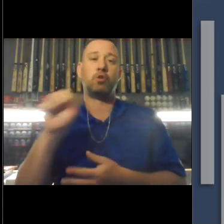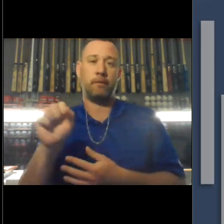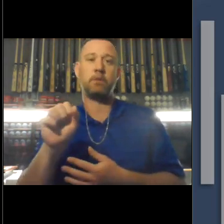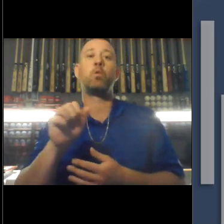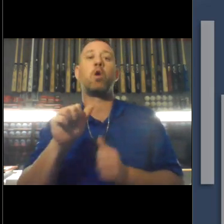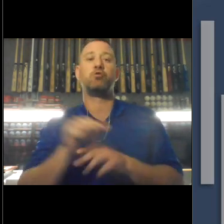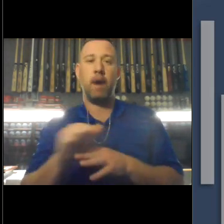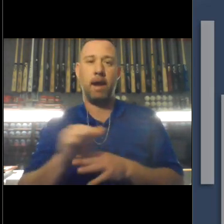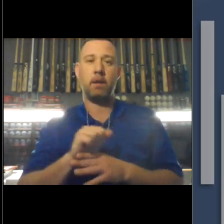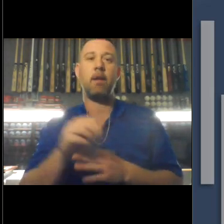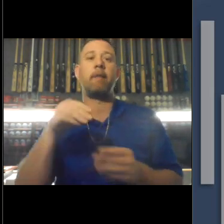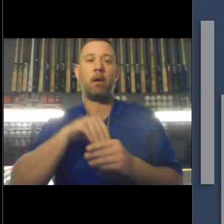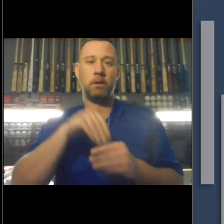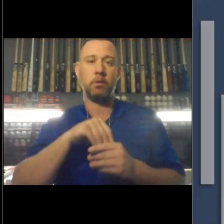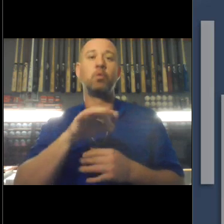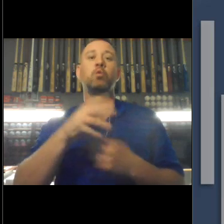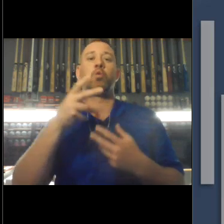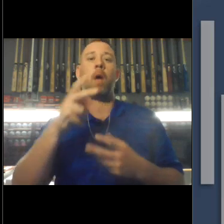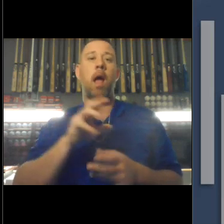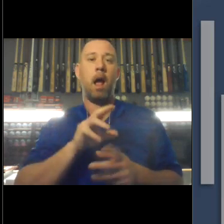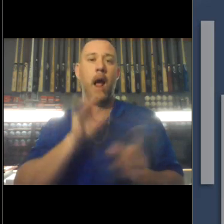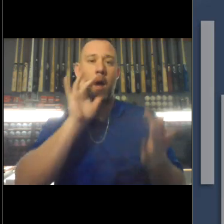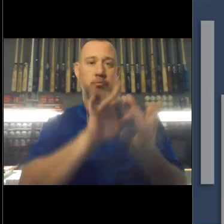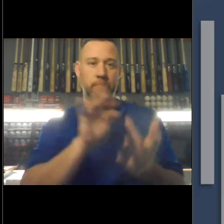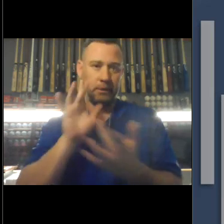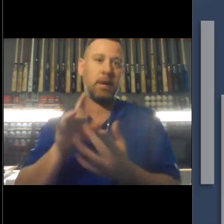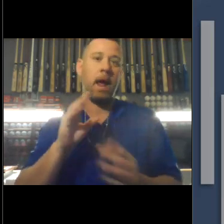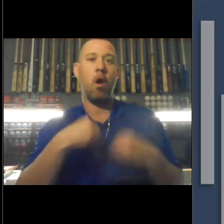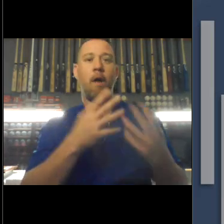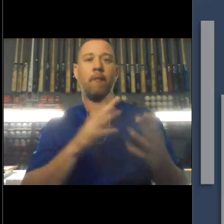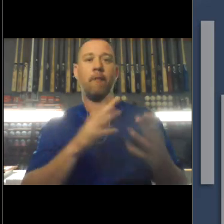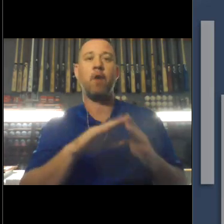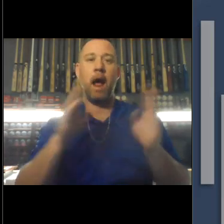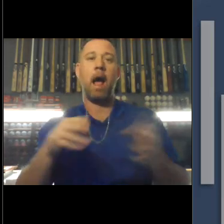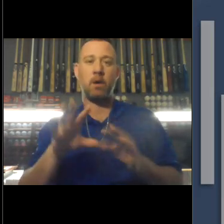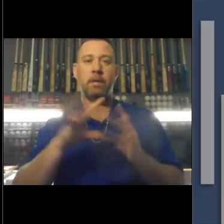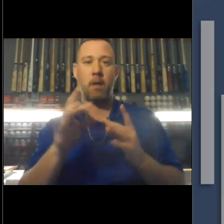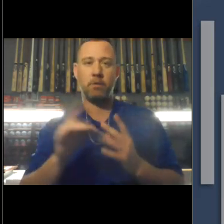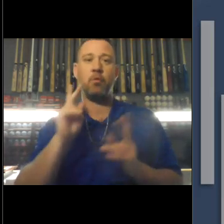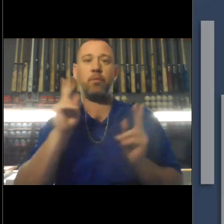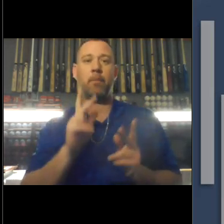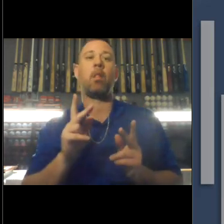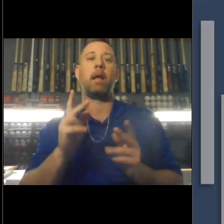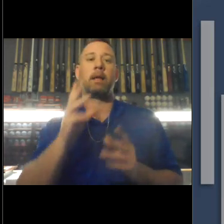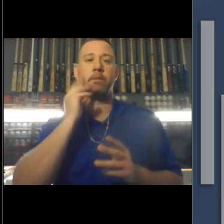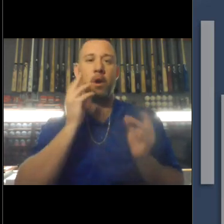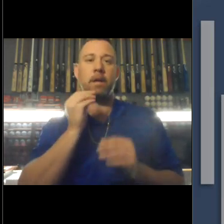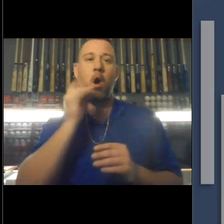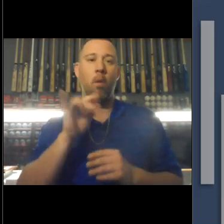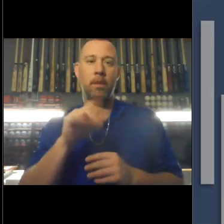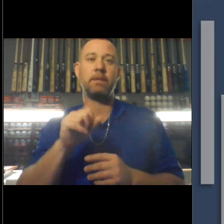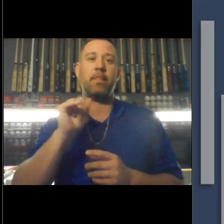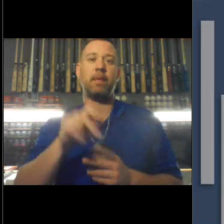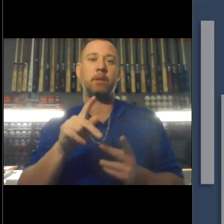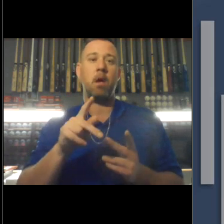to conduct outreach and offer housing options to the people experiencing homelessness in this particular part of the state